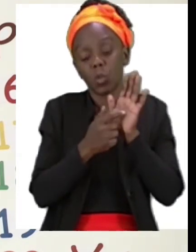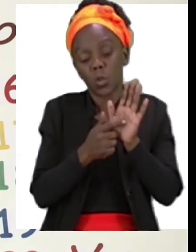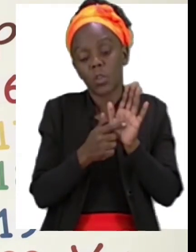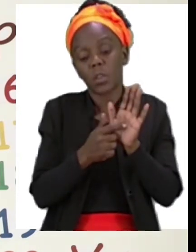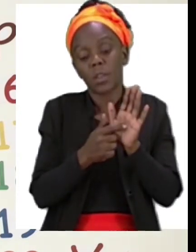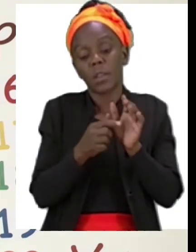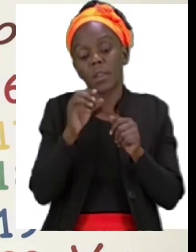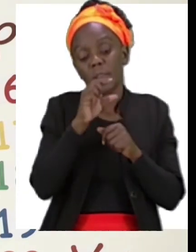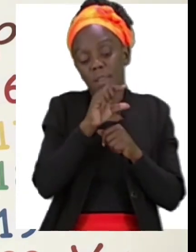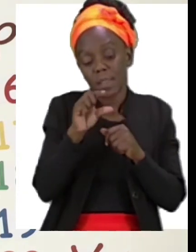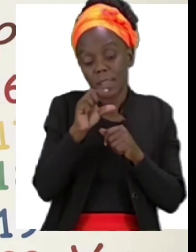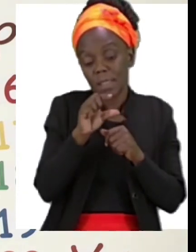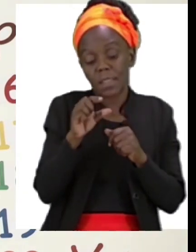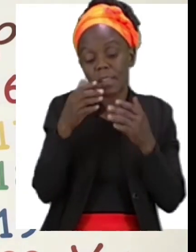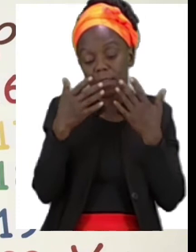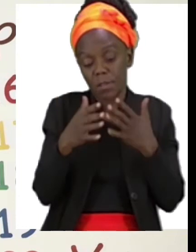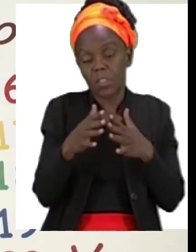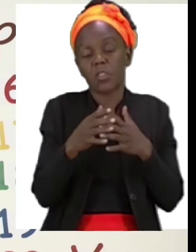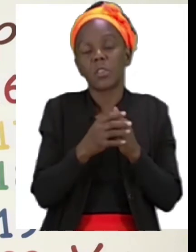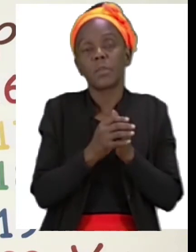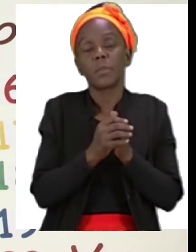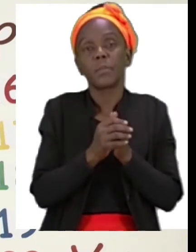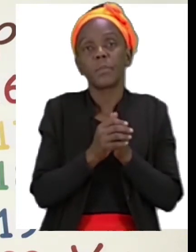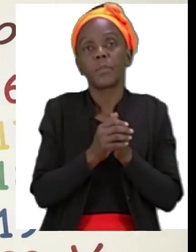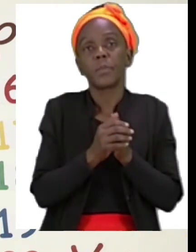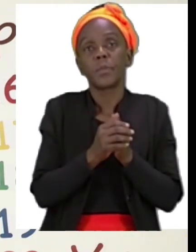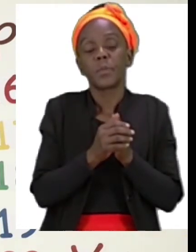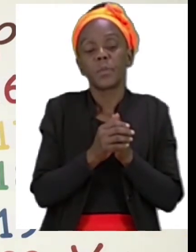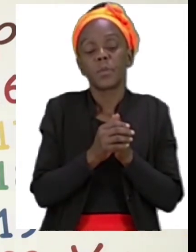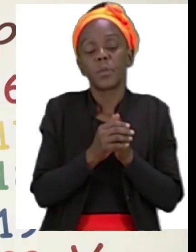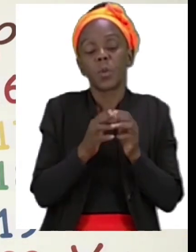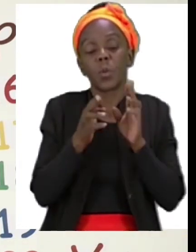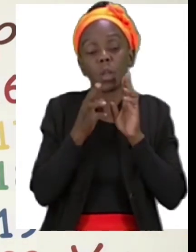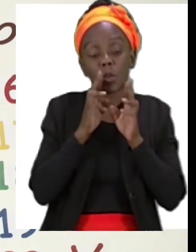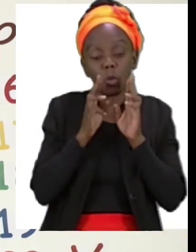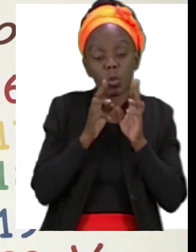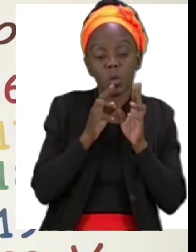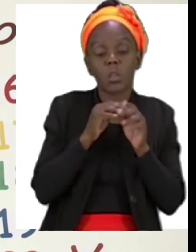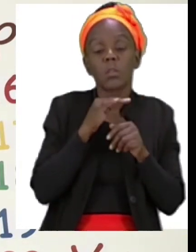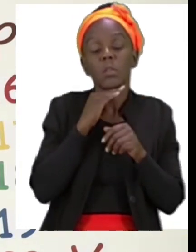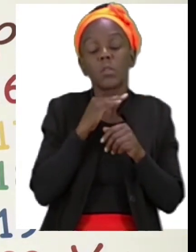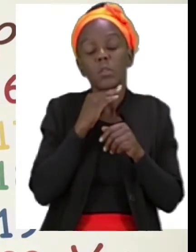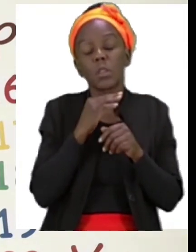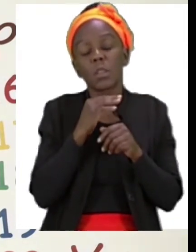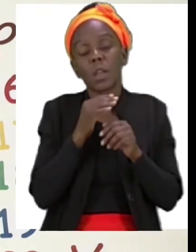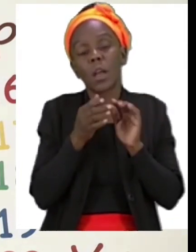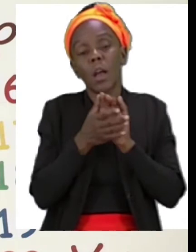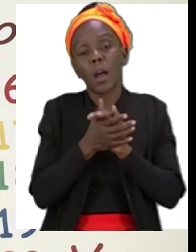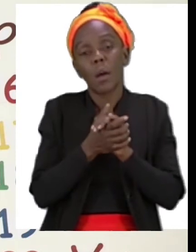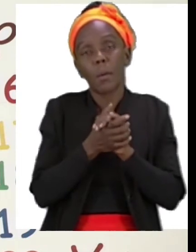So far in our stories, we have talked about our friend's name. For my story, I said,